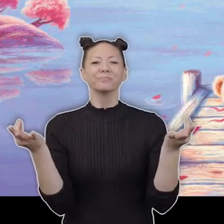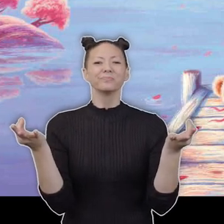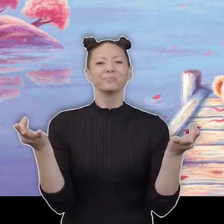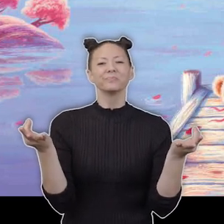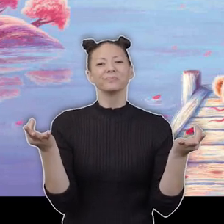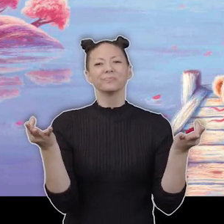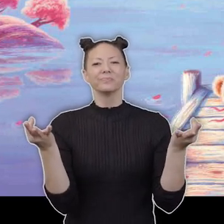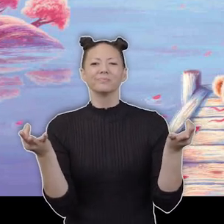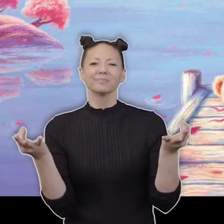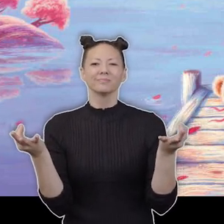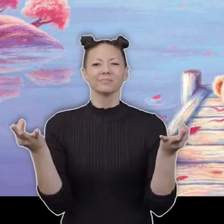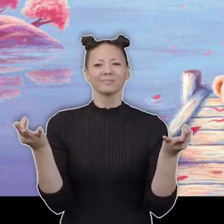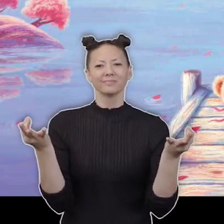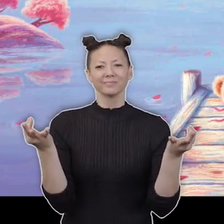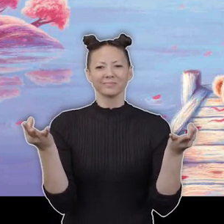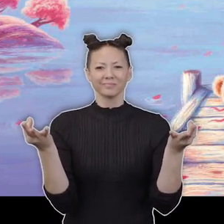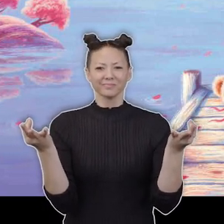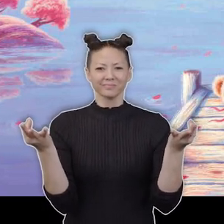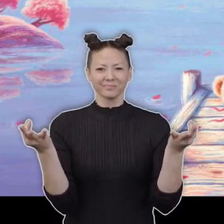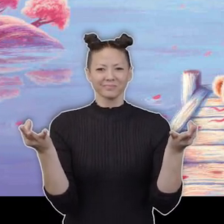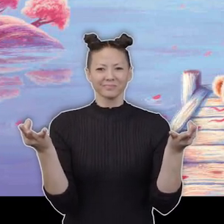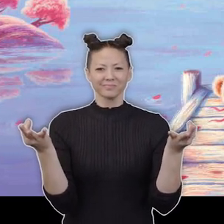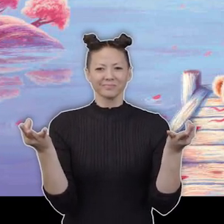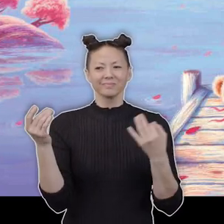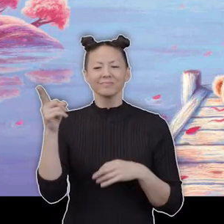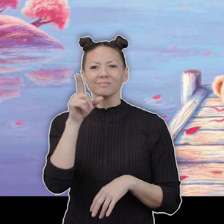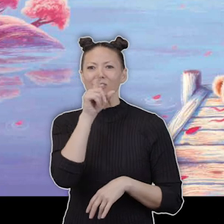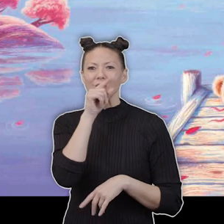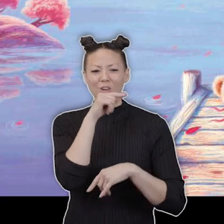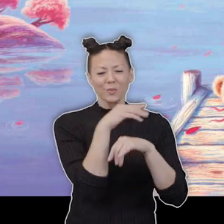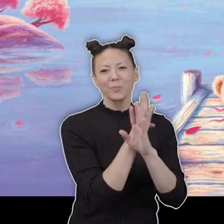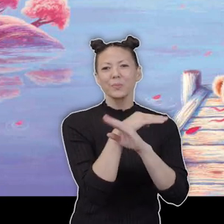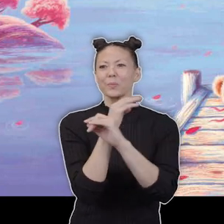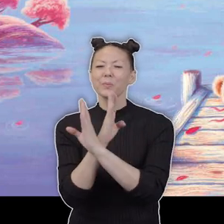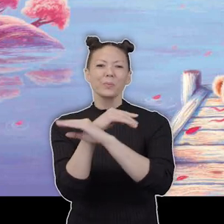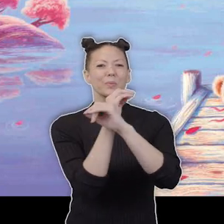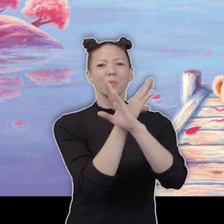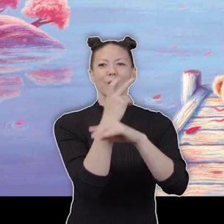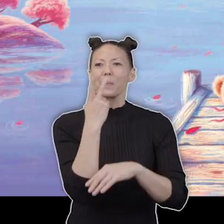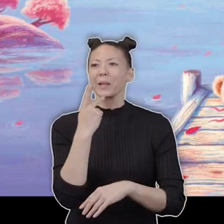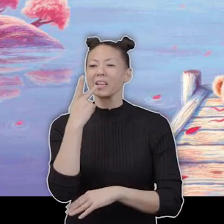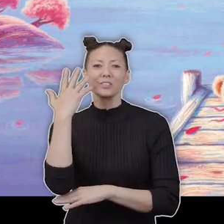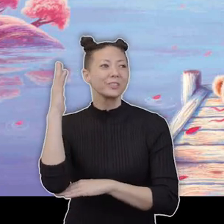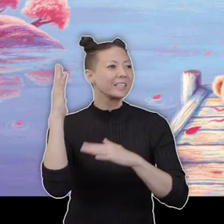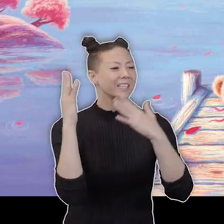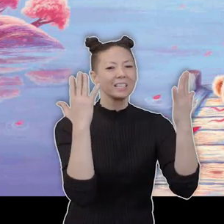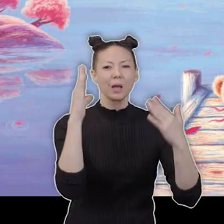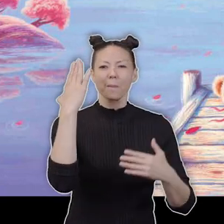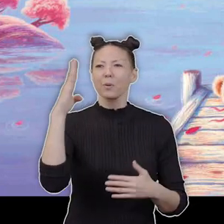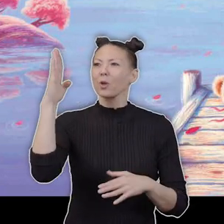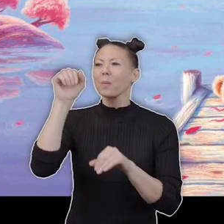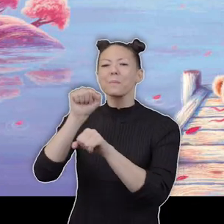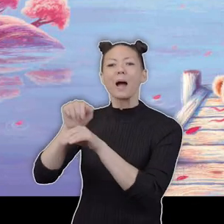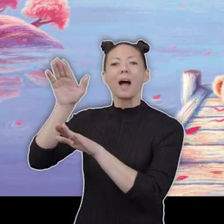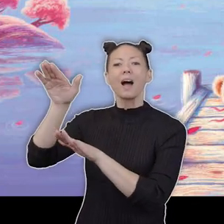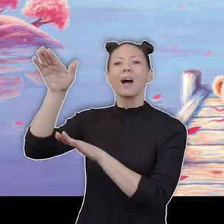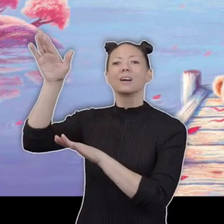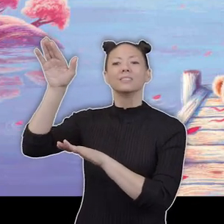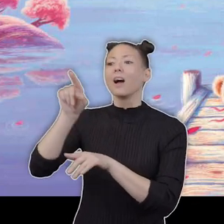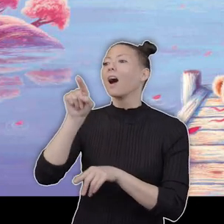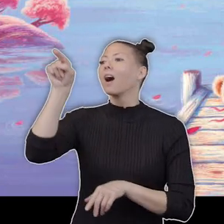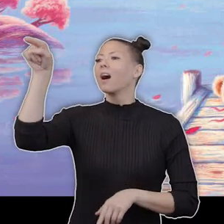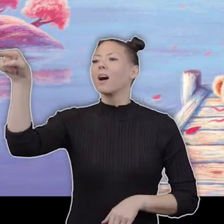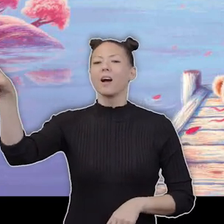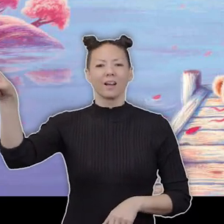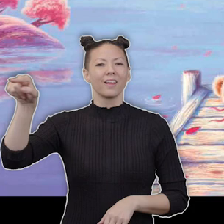hands with her palms pressed together and pointing up. White birds soar over pink trees and blue